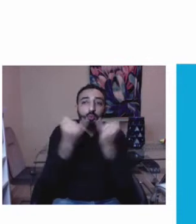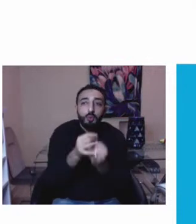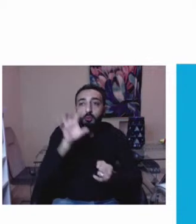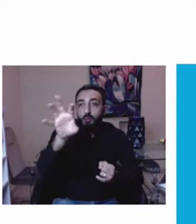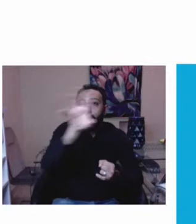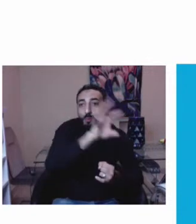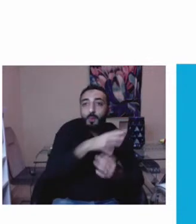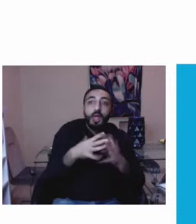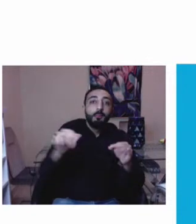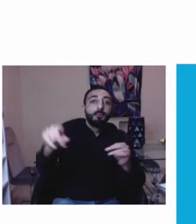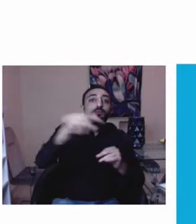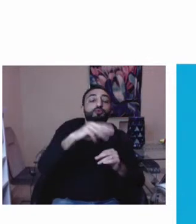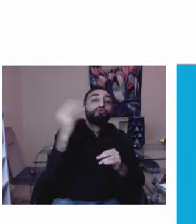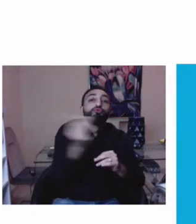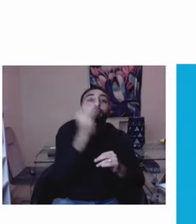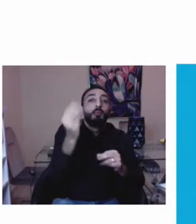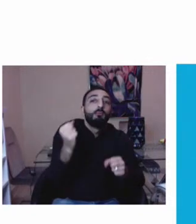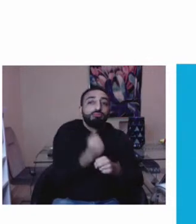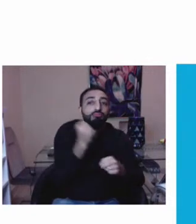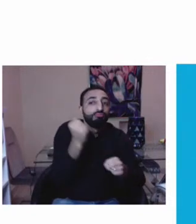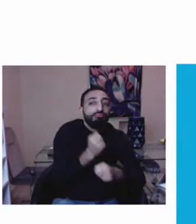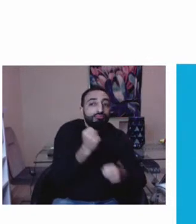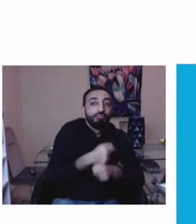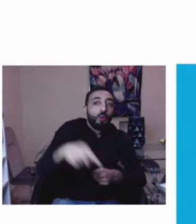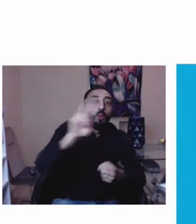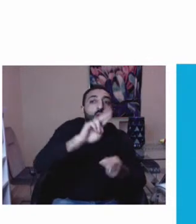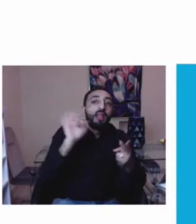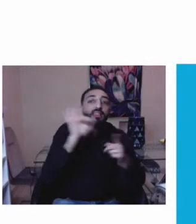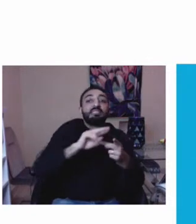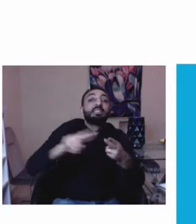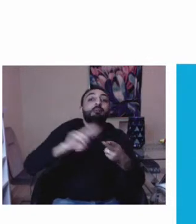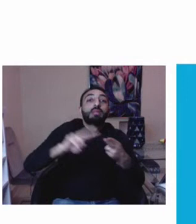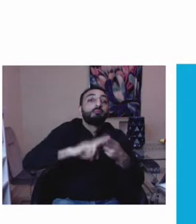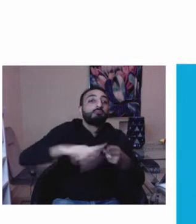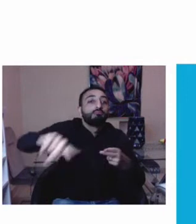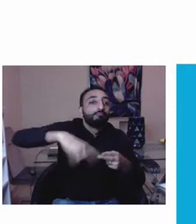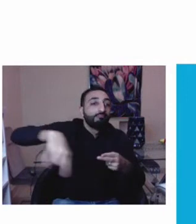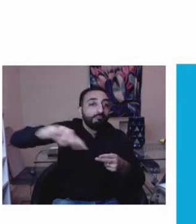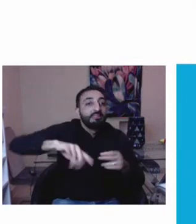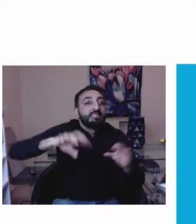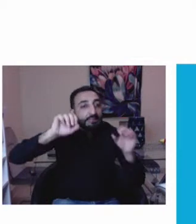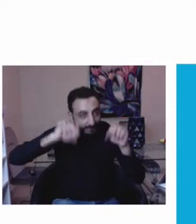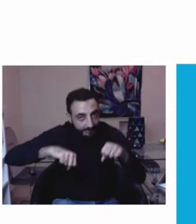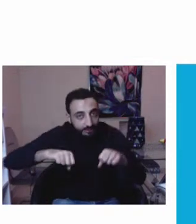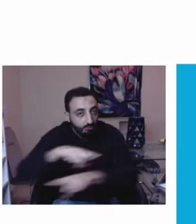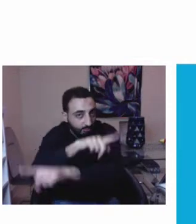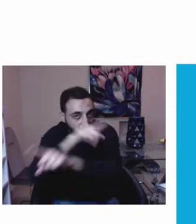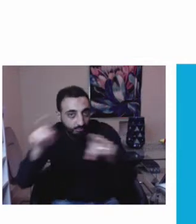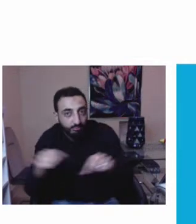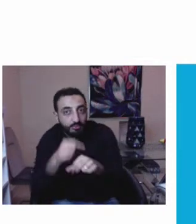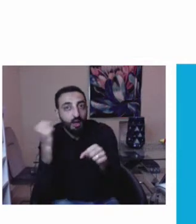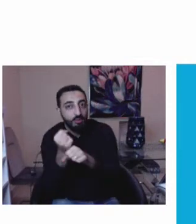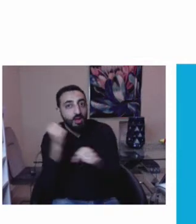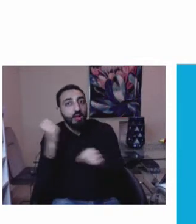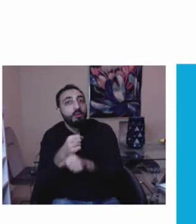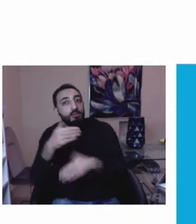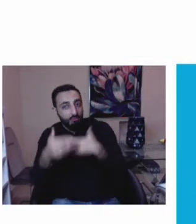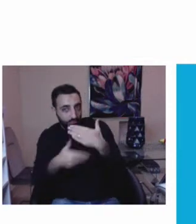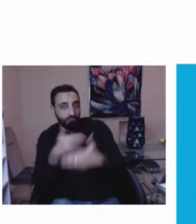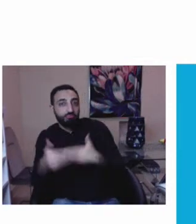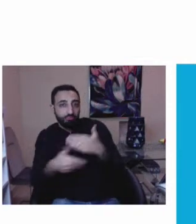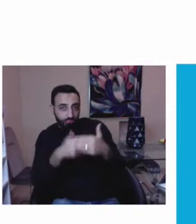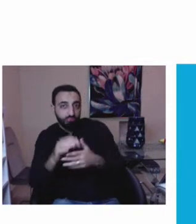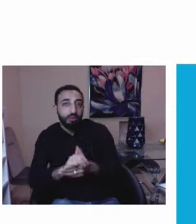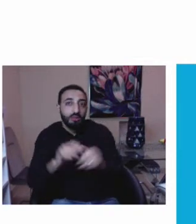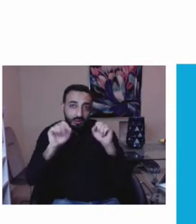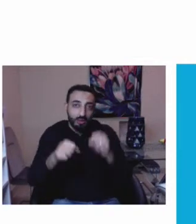support. We hear some valuable, important messages. I think you spoke to that around donors